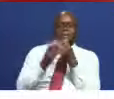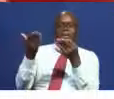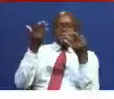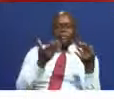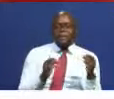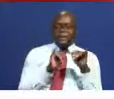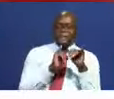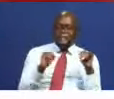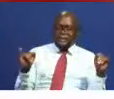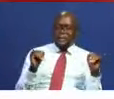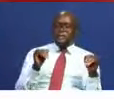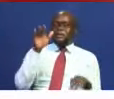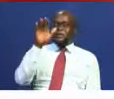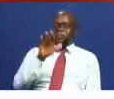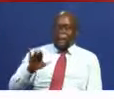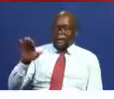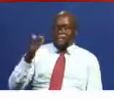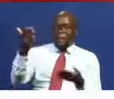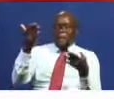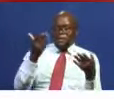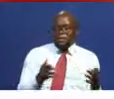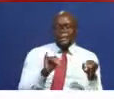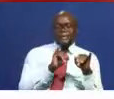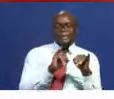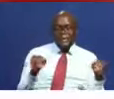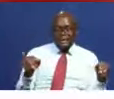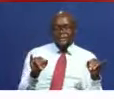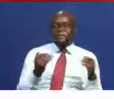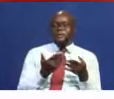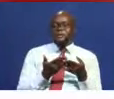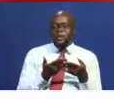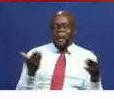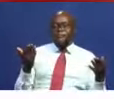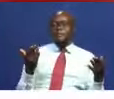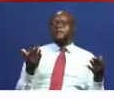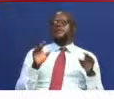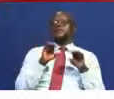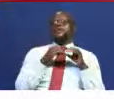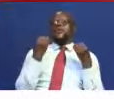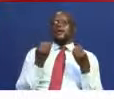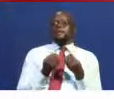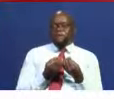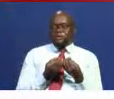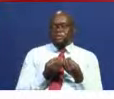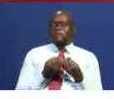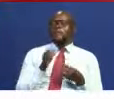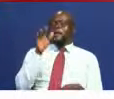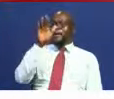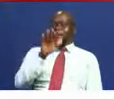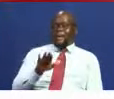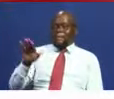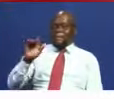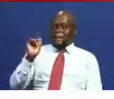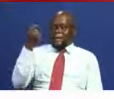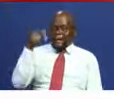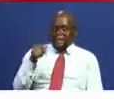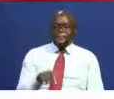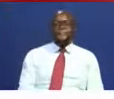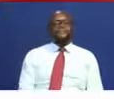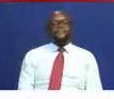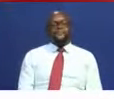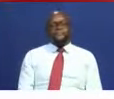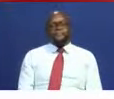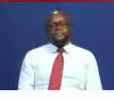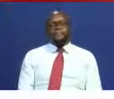bring sanity to parliament, to bring sanity to every organization in this country. And Mr.